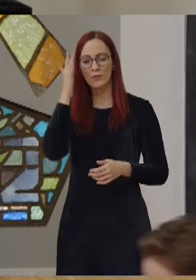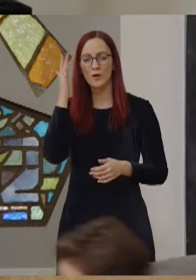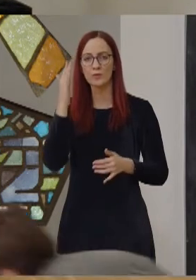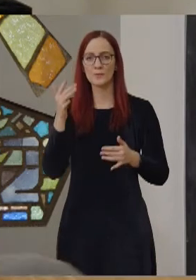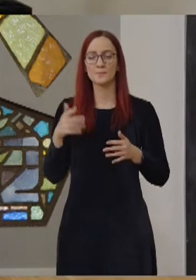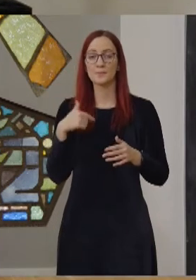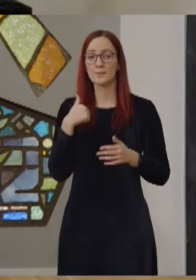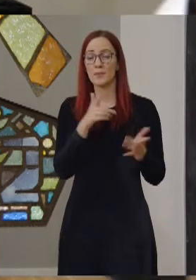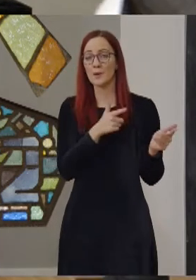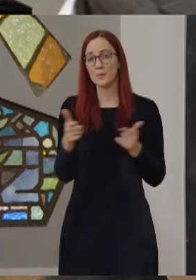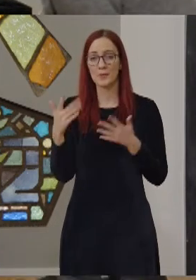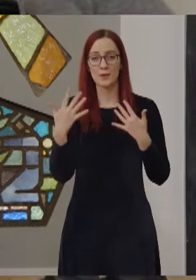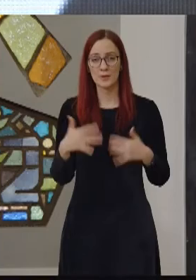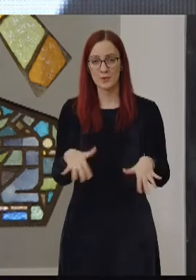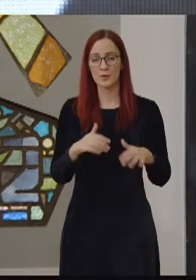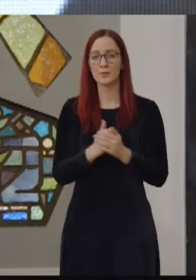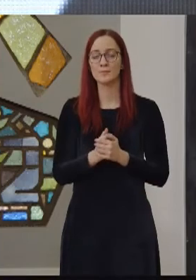I think that we are ready,